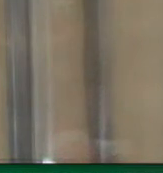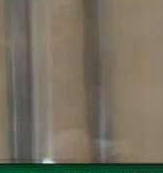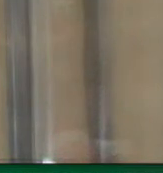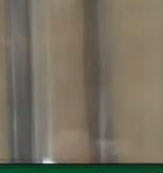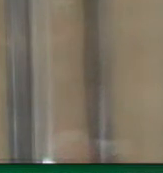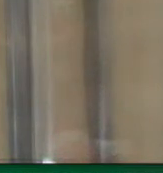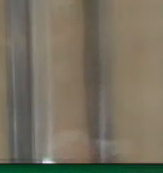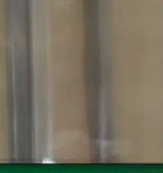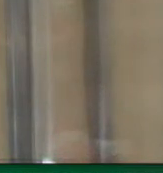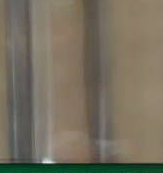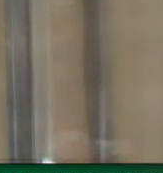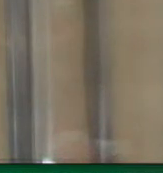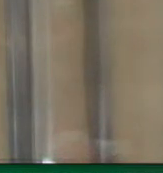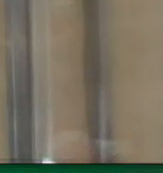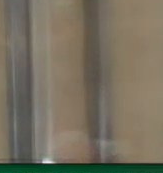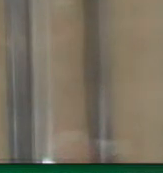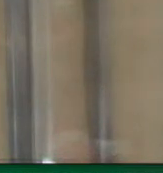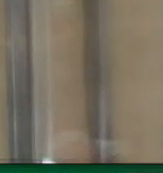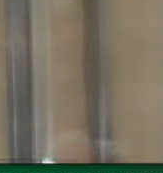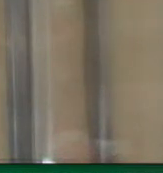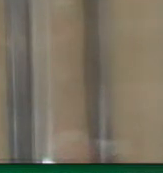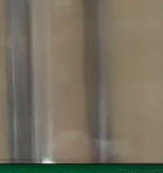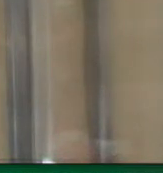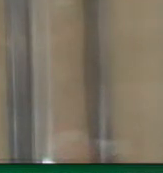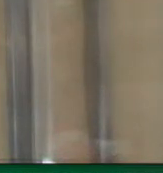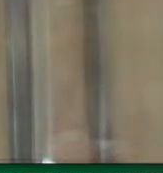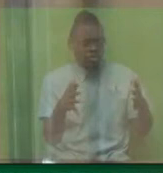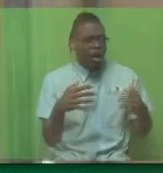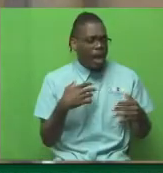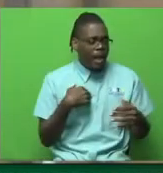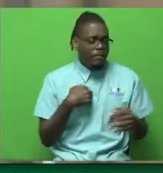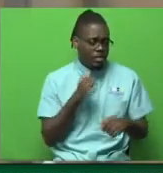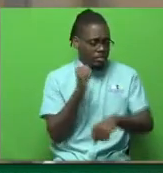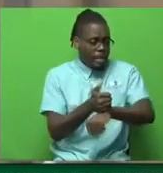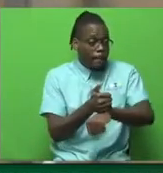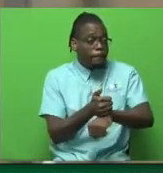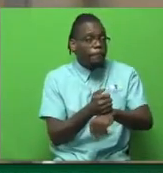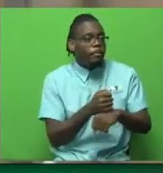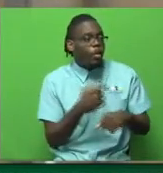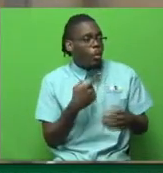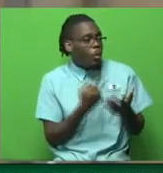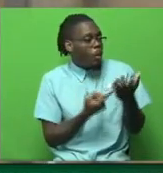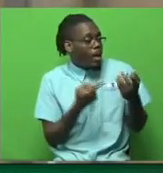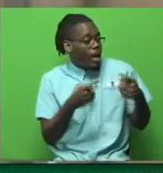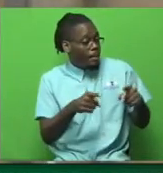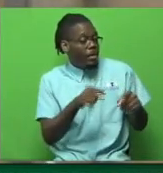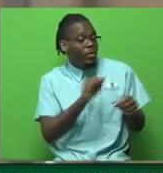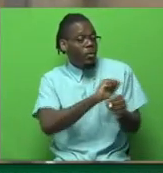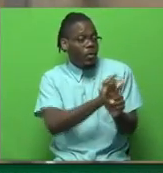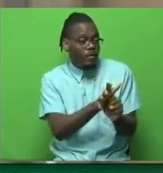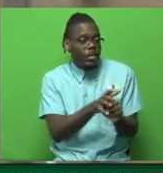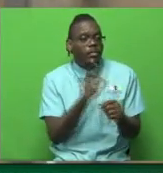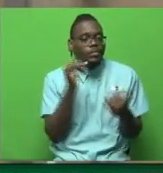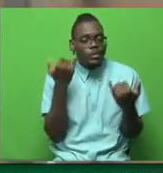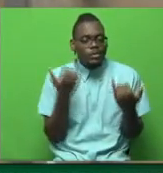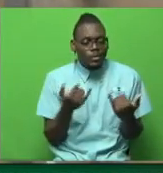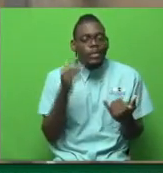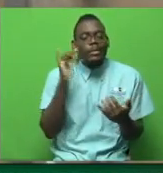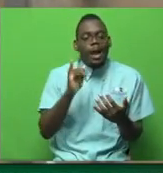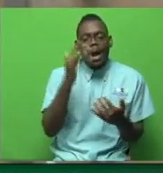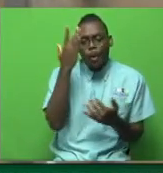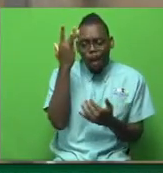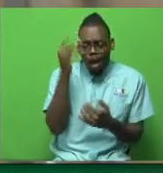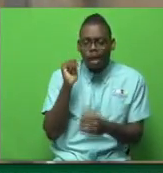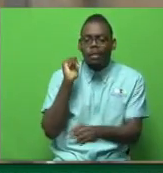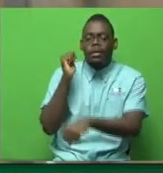which has been formed as a response to what has happened with coven they are working with 70 schools hand in hand with